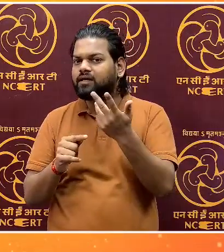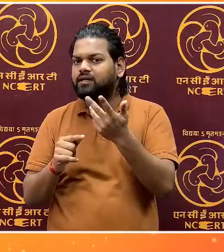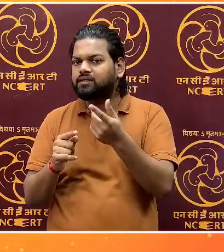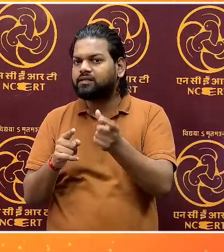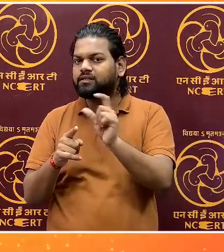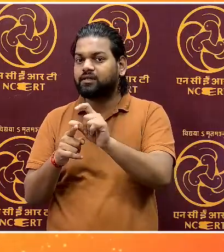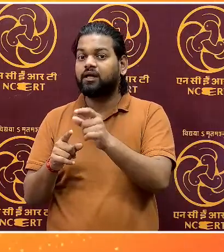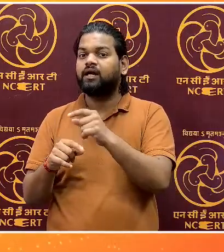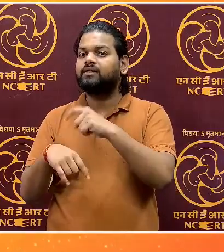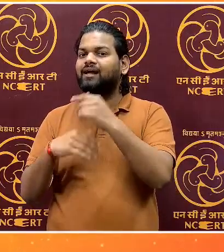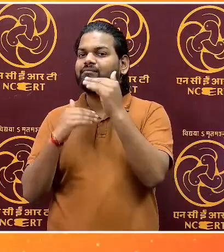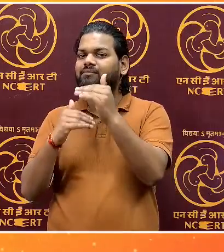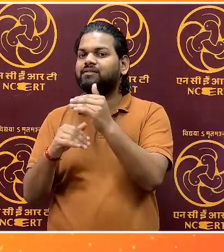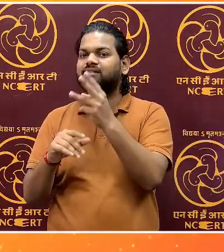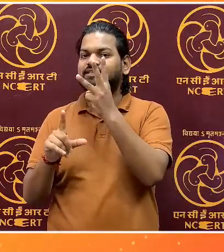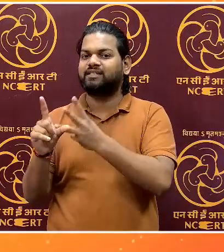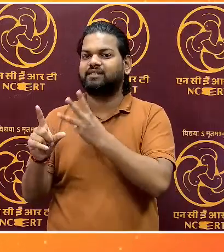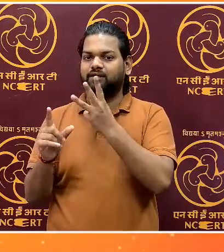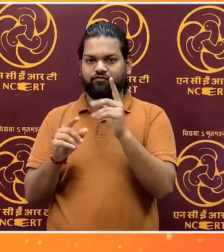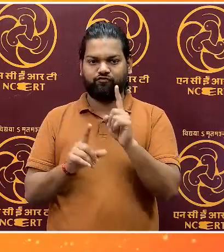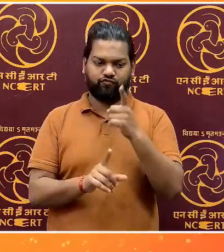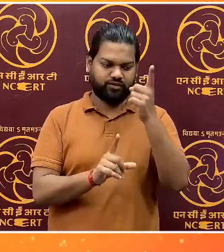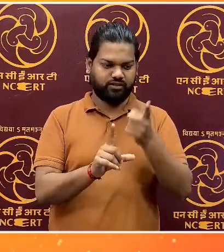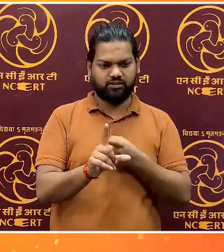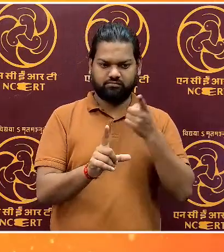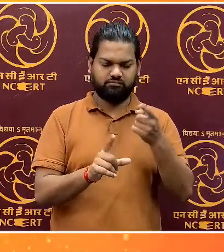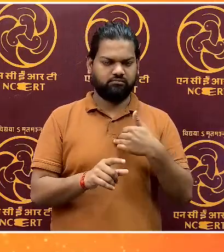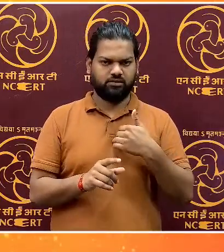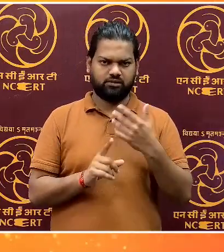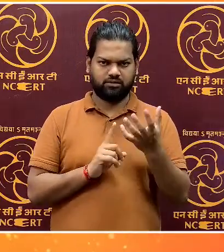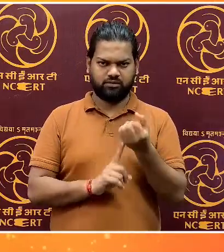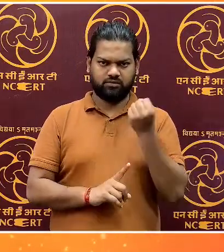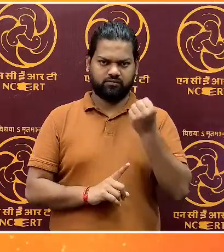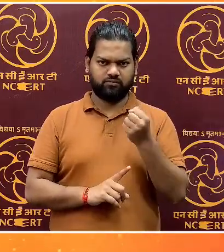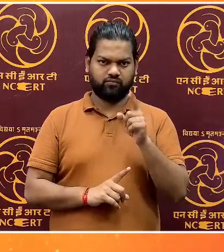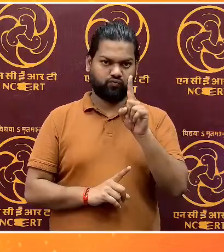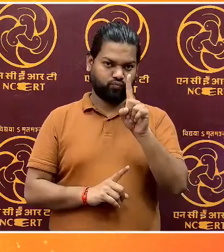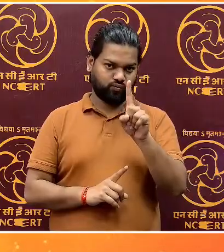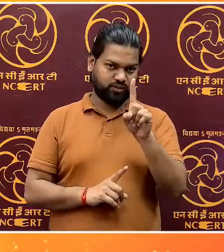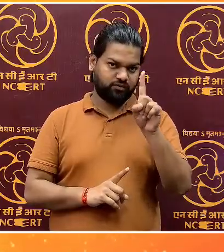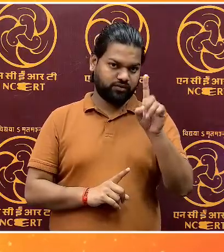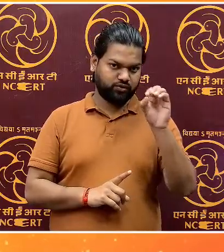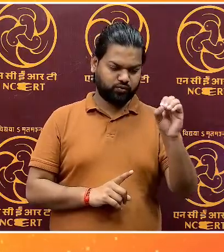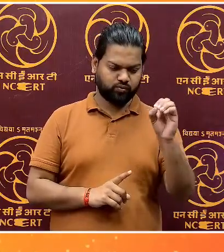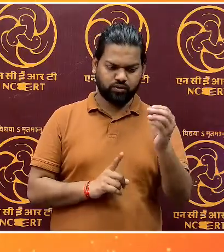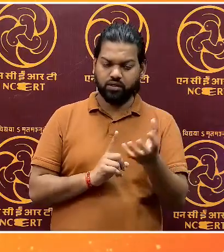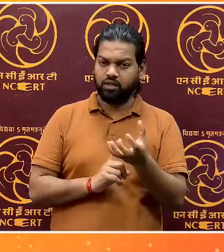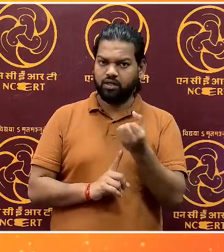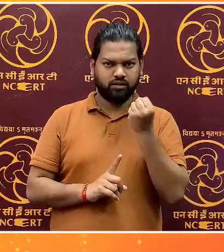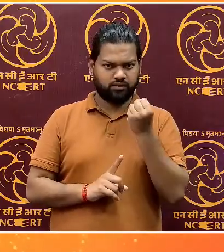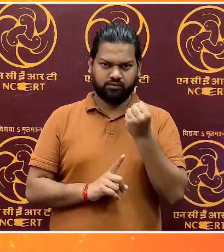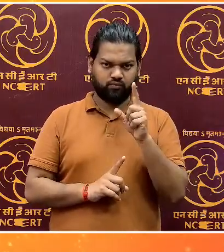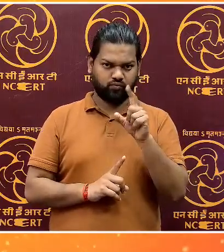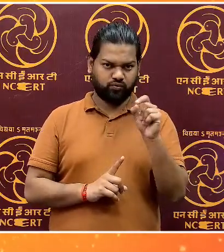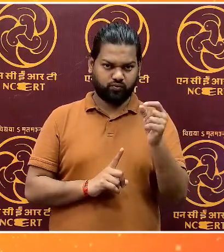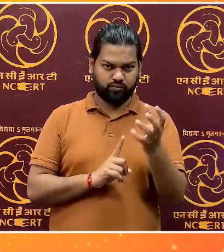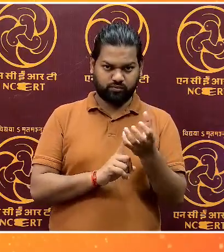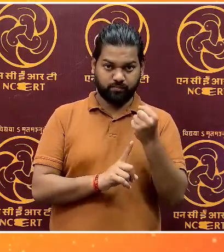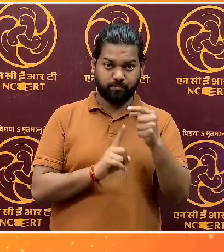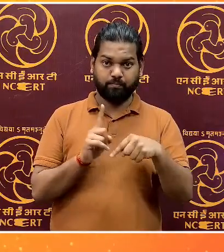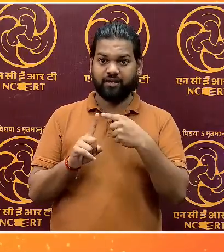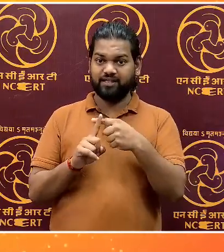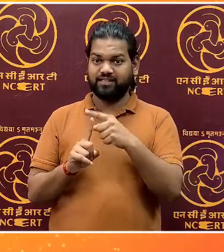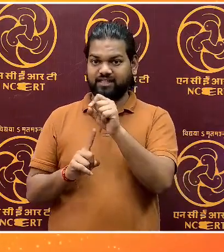period is 3 years. So in the first year, I will be getting 110 rupees. How I am getting it? 100 rupees